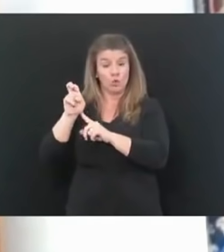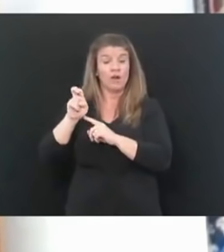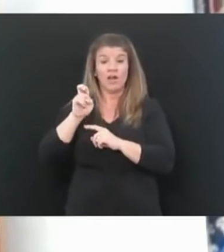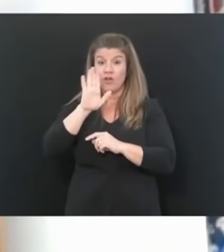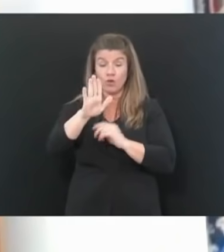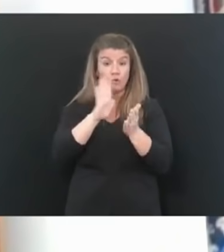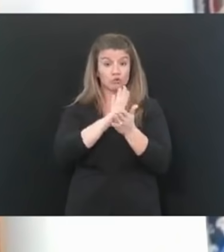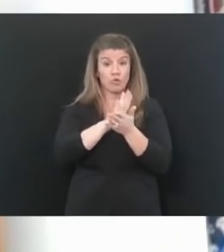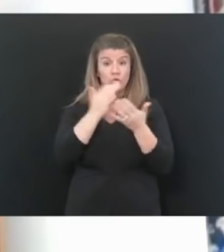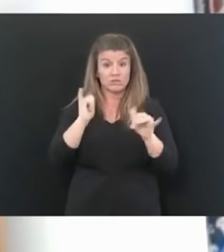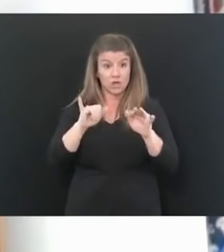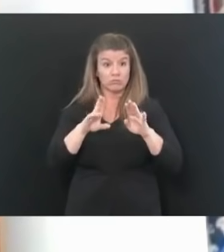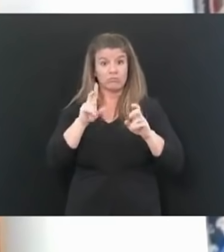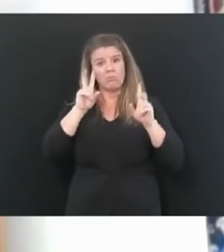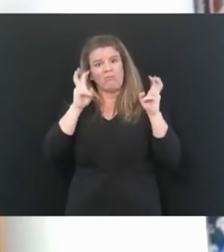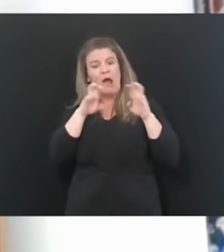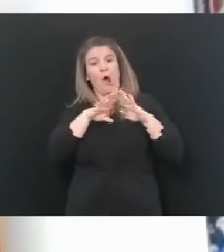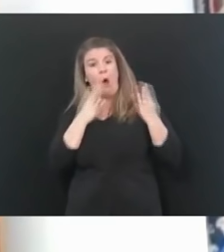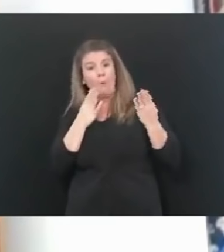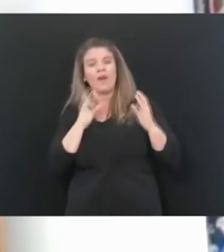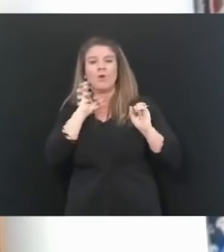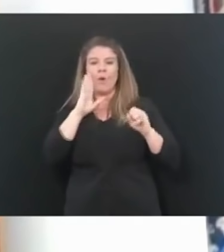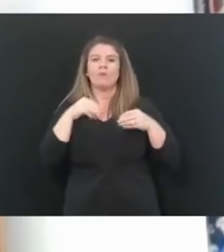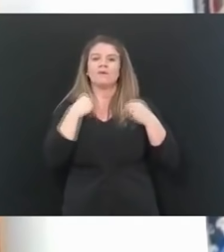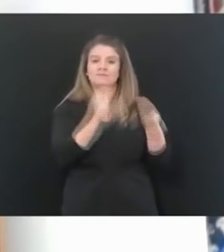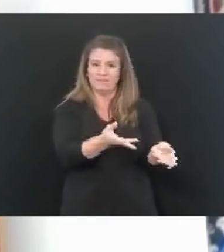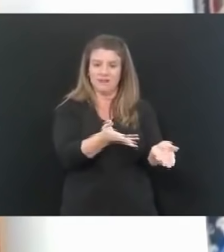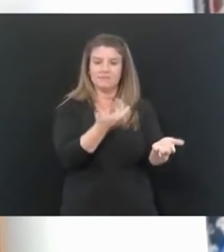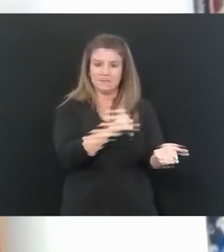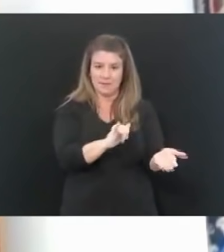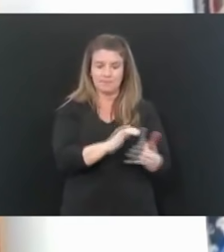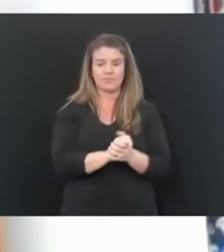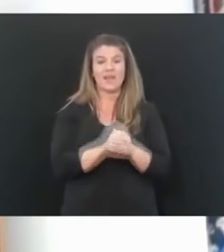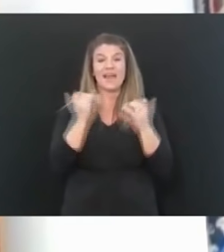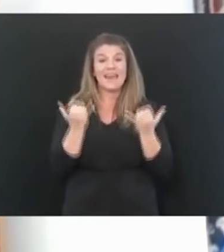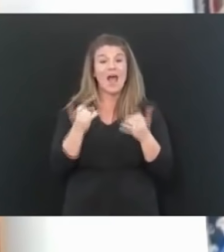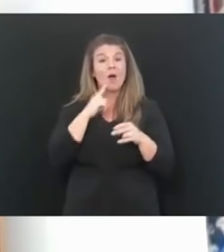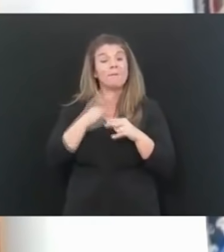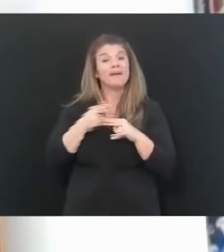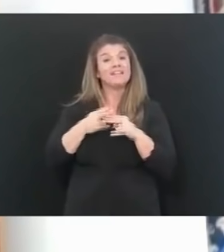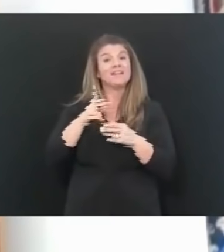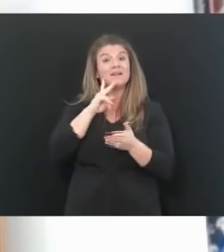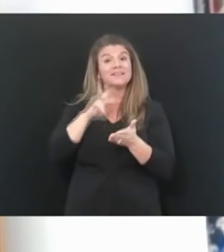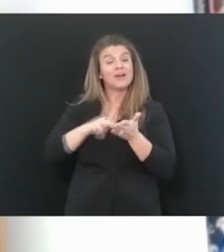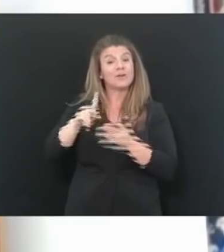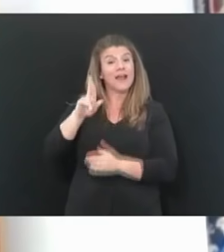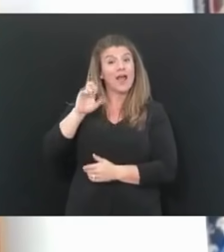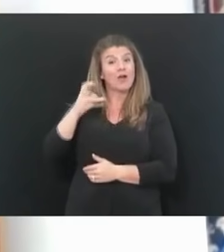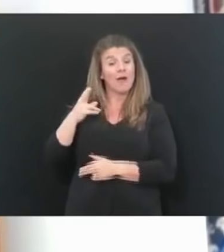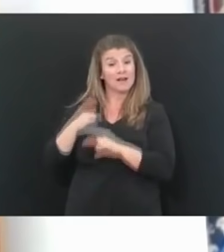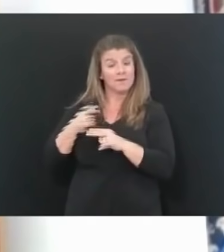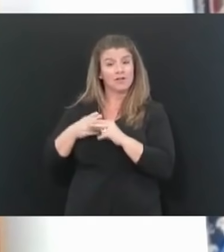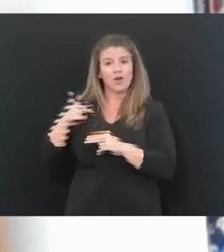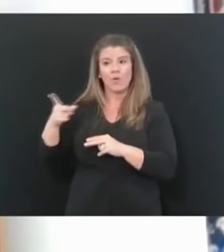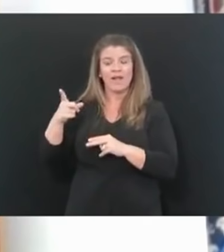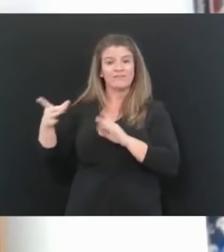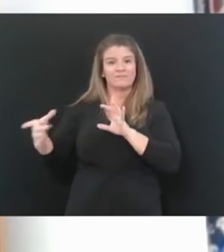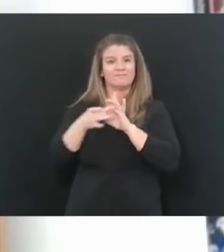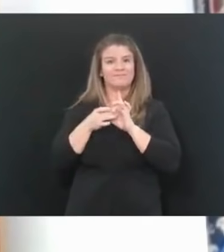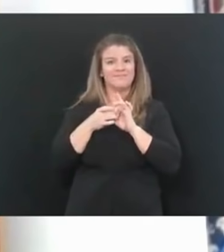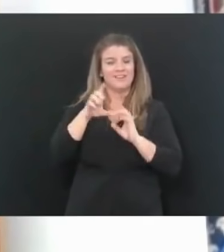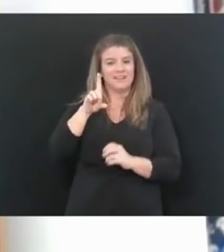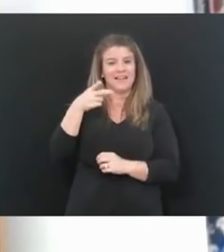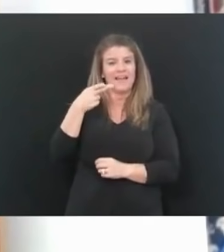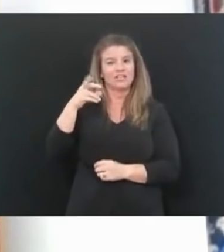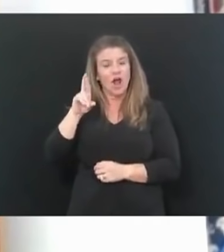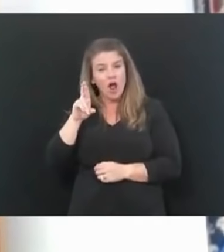with the approval that both the governor and Secretary Crouch mentioned, DHHR has been a wonderful partner along with the National Guard,